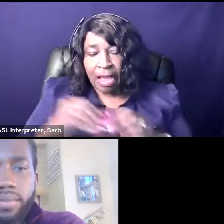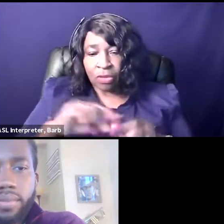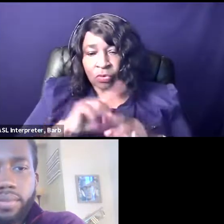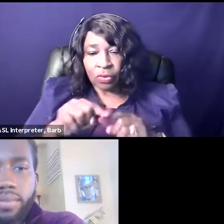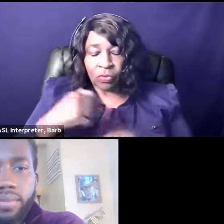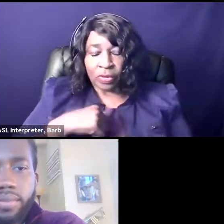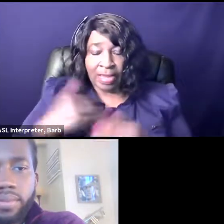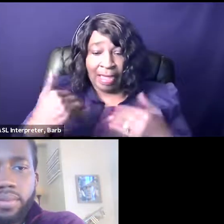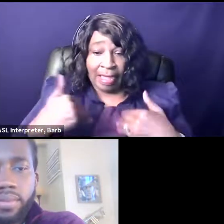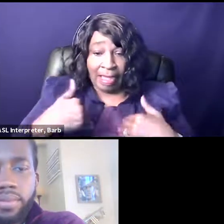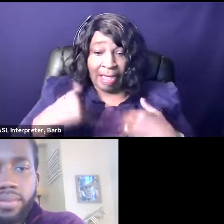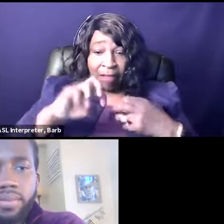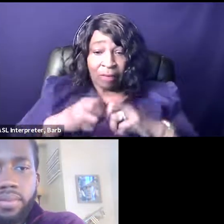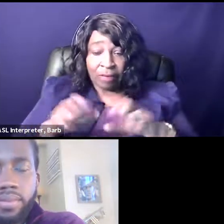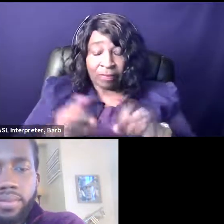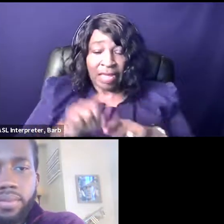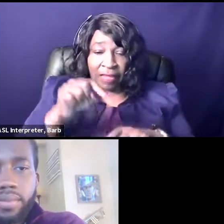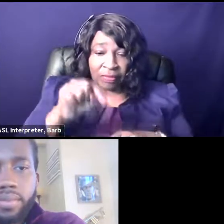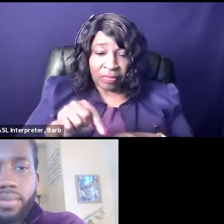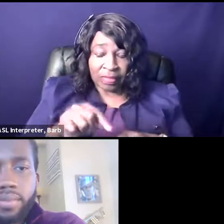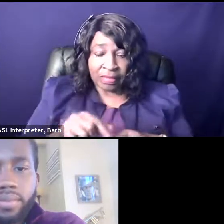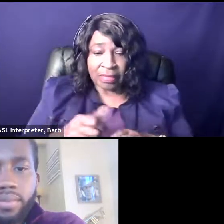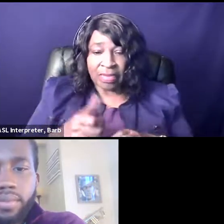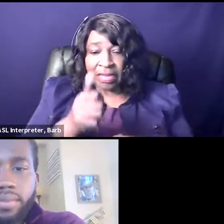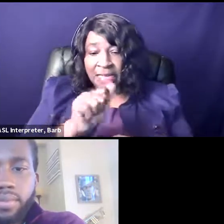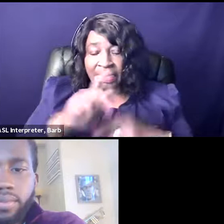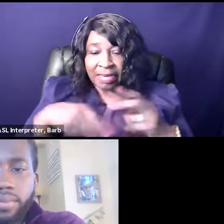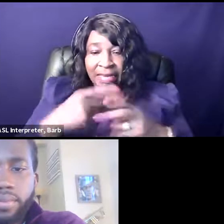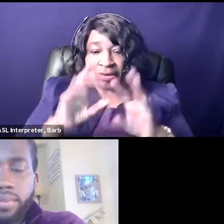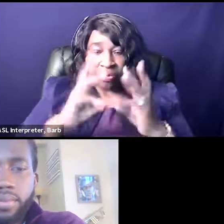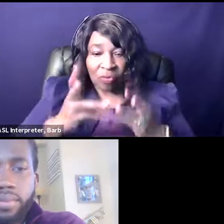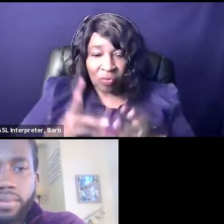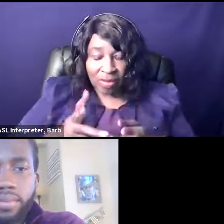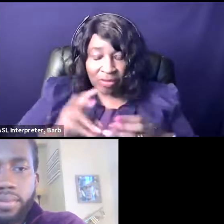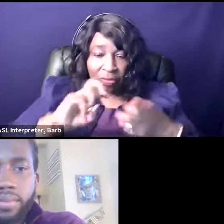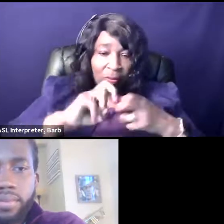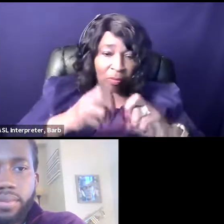issues like this, any kind of climatic issue, any kind of,